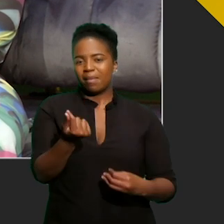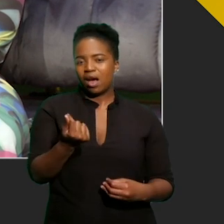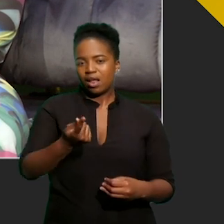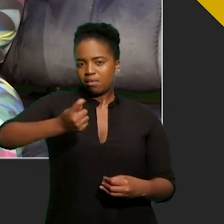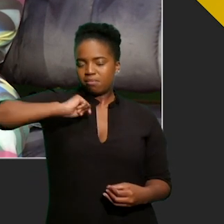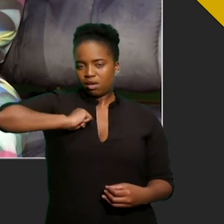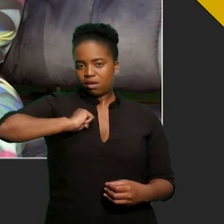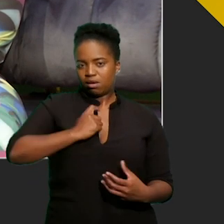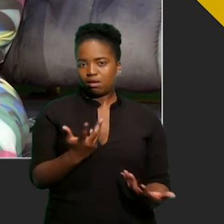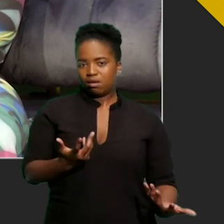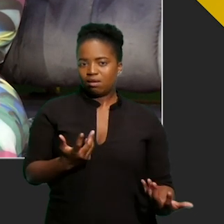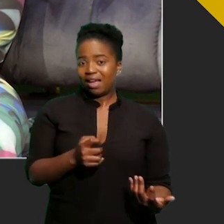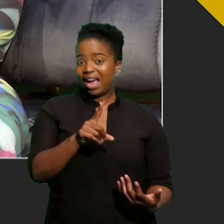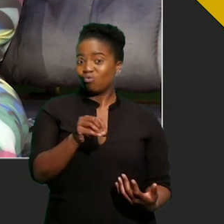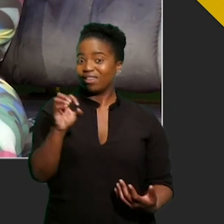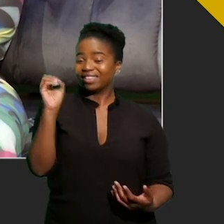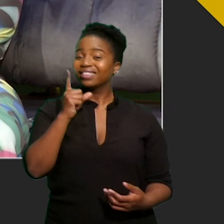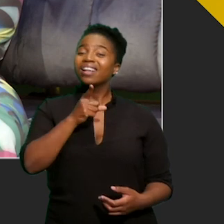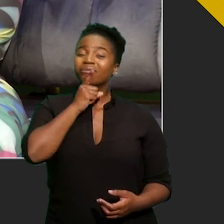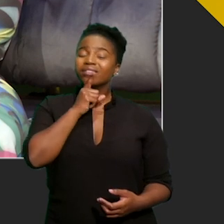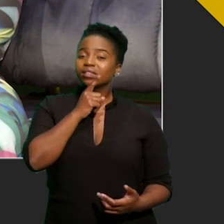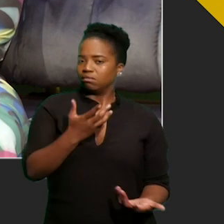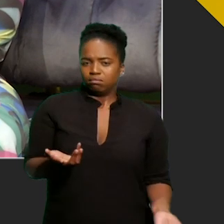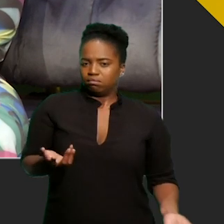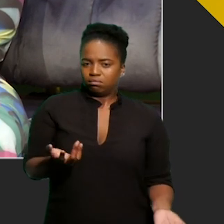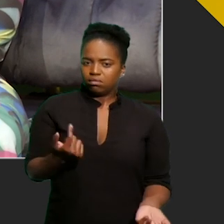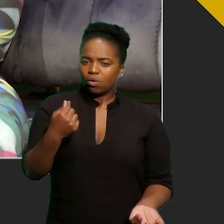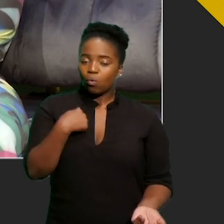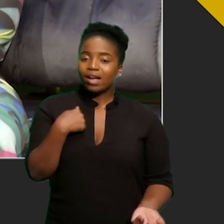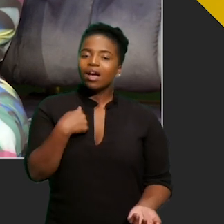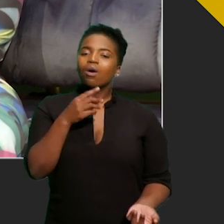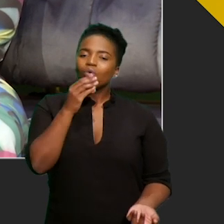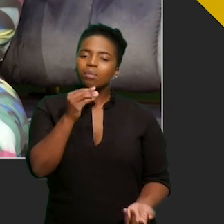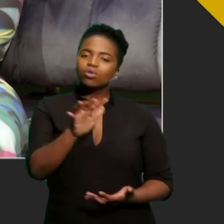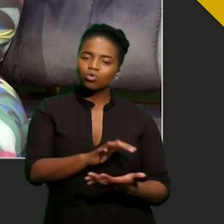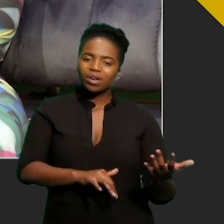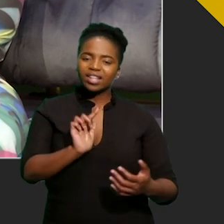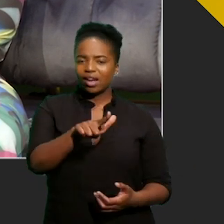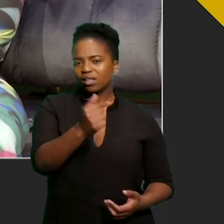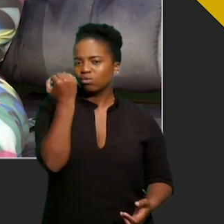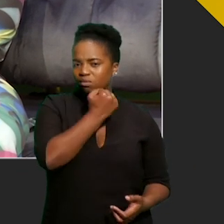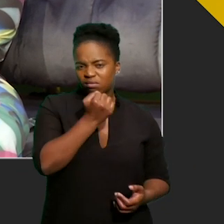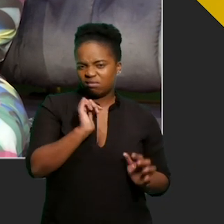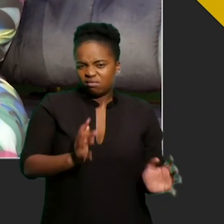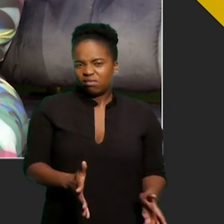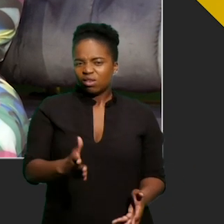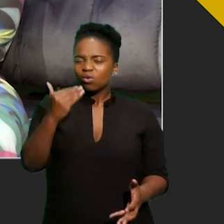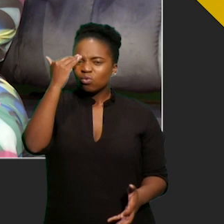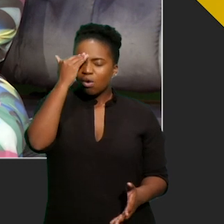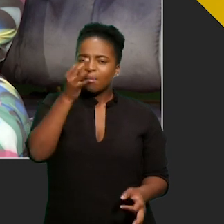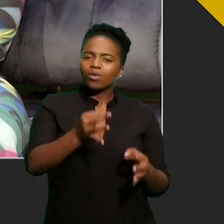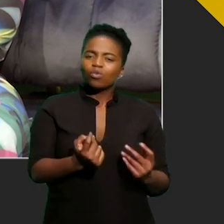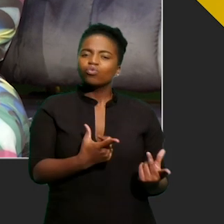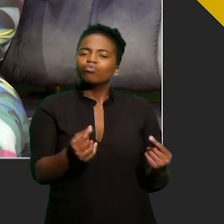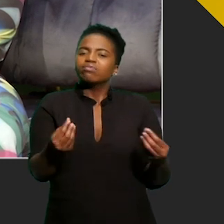paid compared to 100,000 options, when I keep on the story, Boguzo apologize. And you know politically, you do